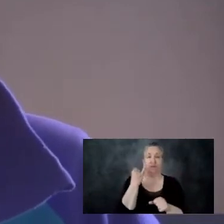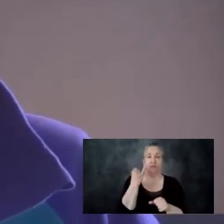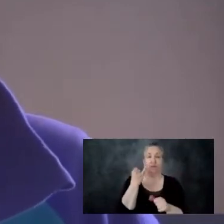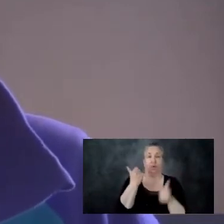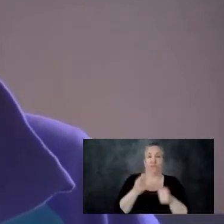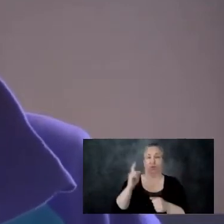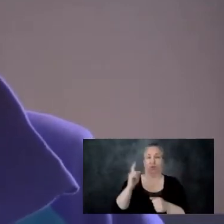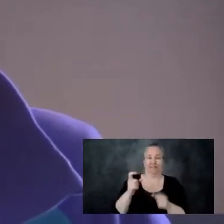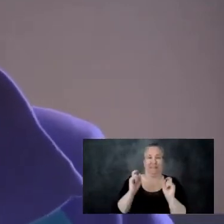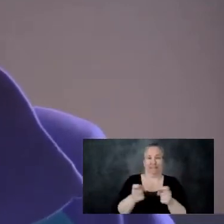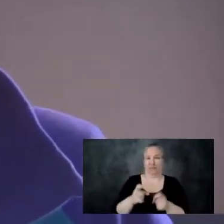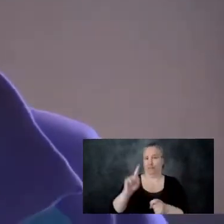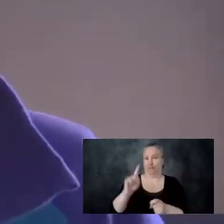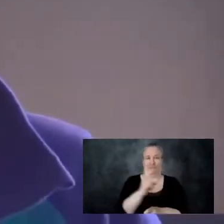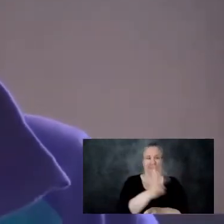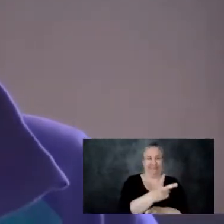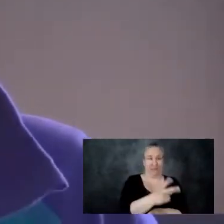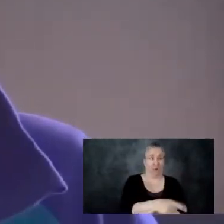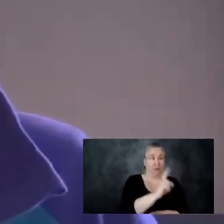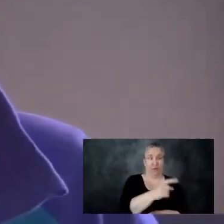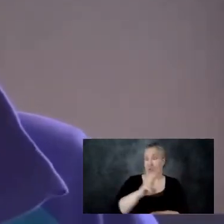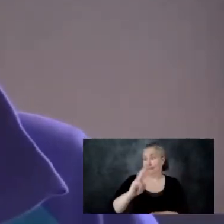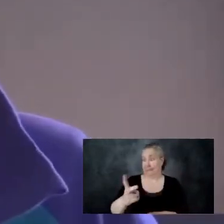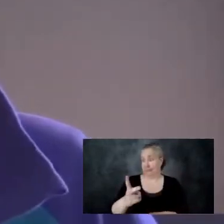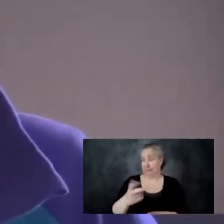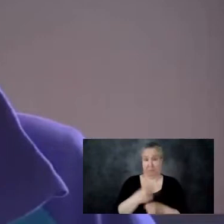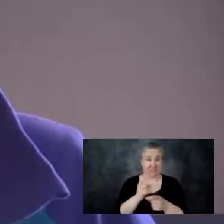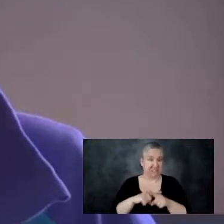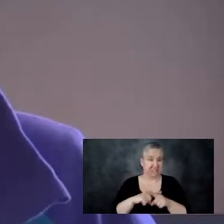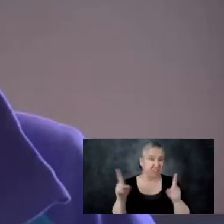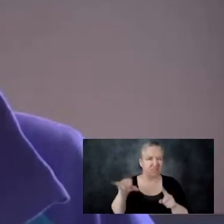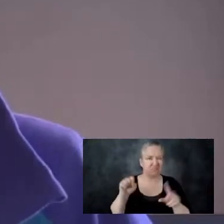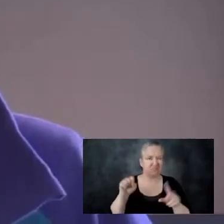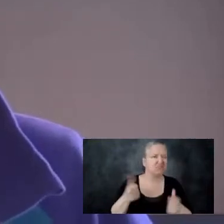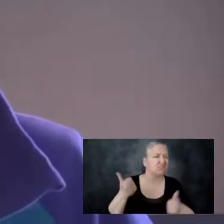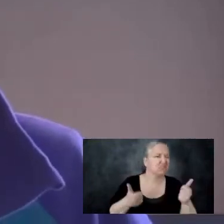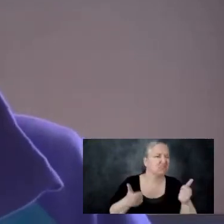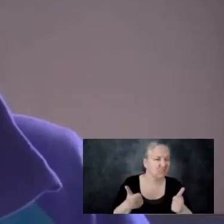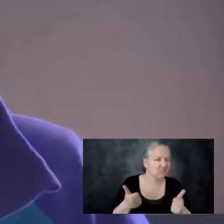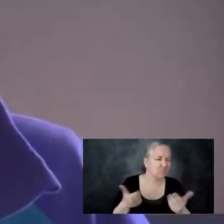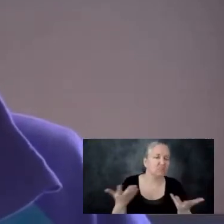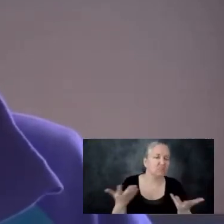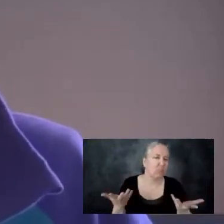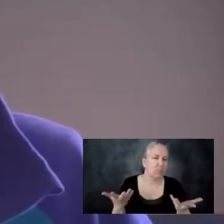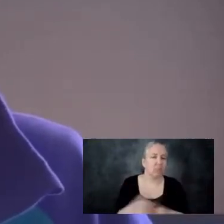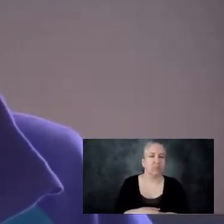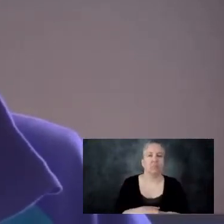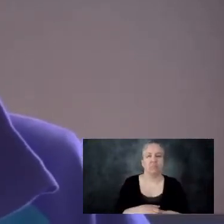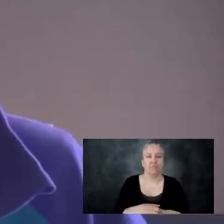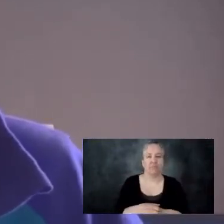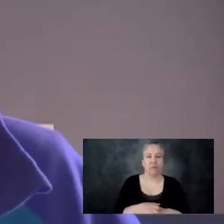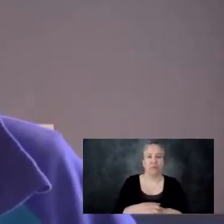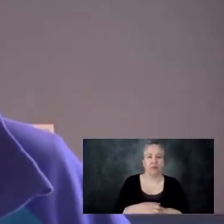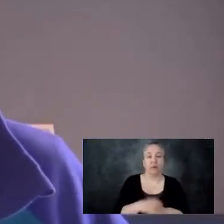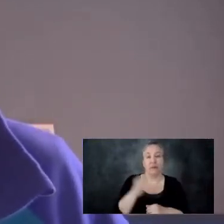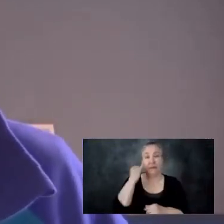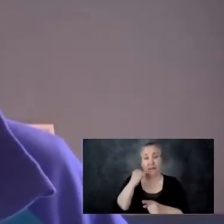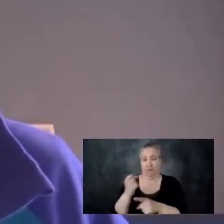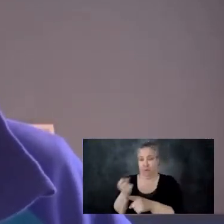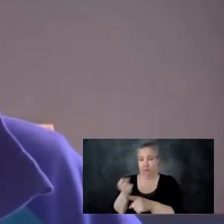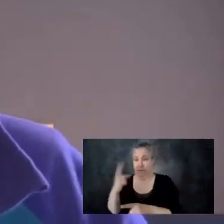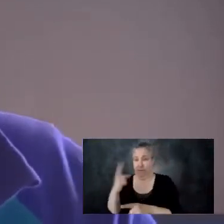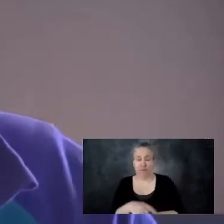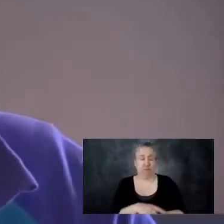drugs makes a difference. If I give drug A first and then drug B, am I going to get a better result than if I give drug